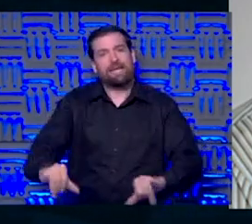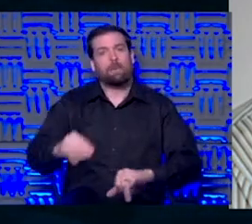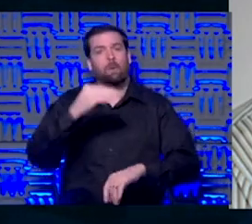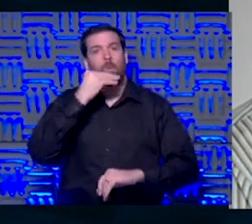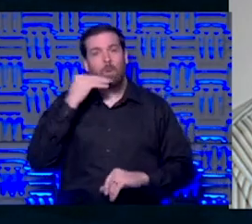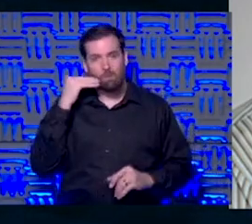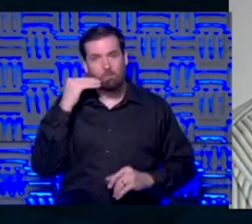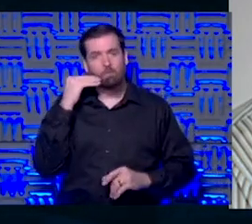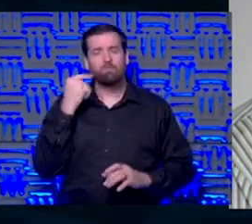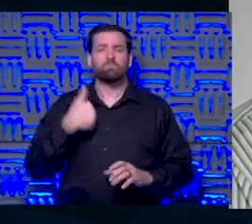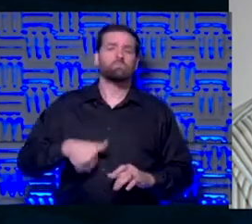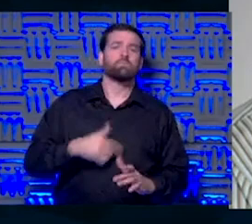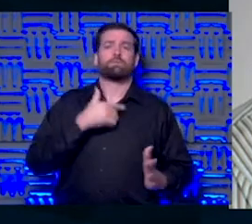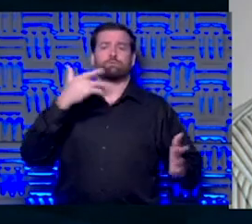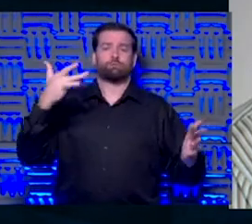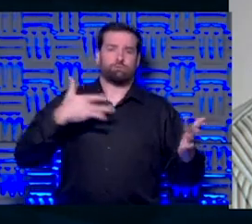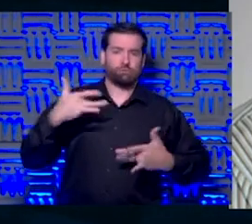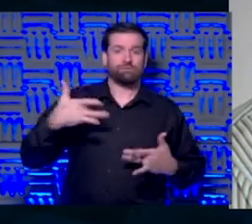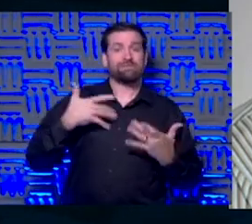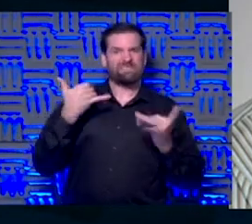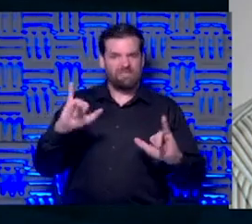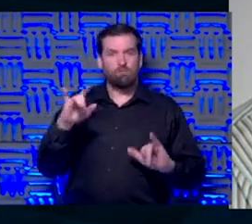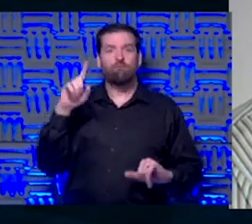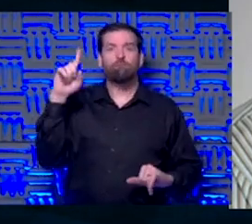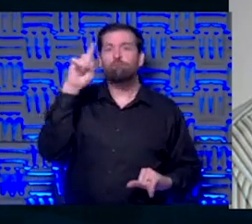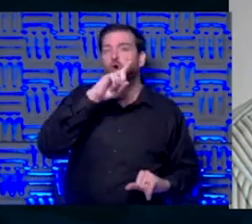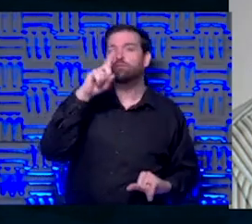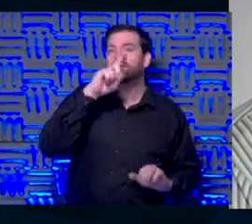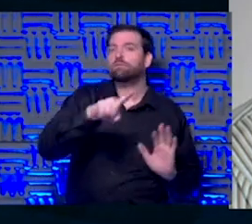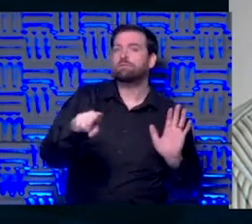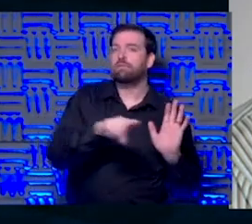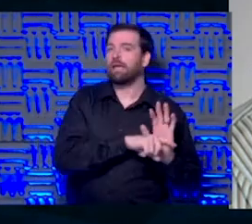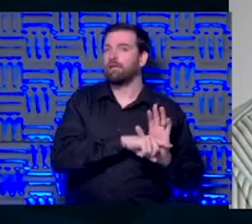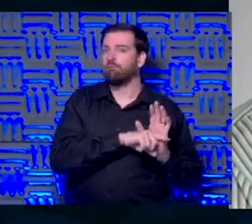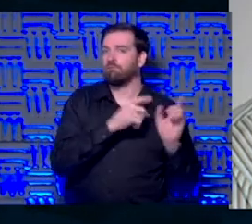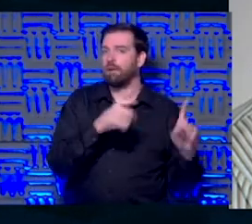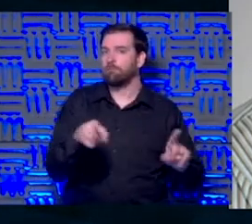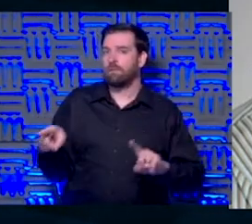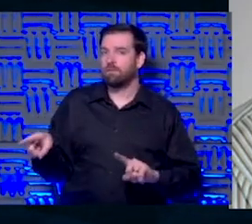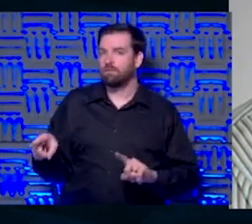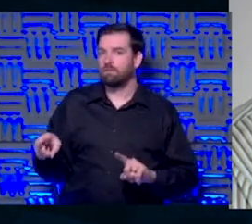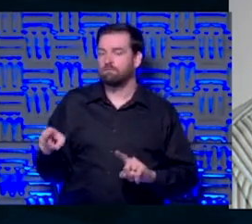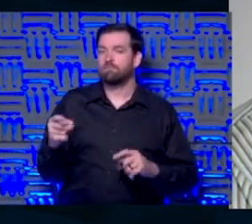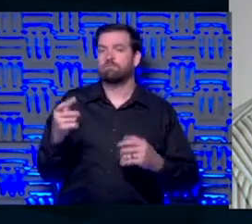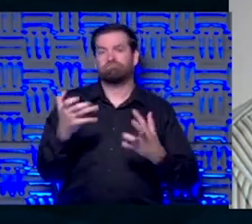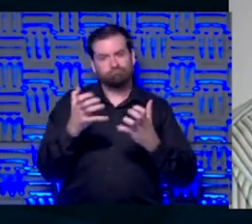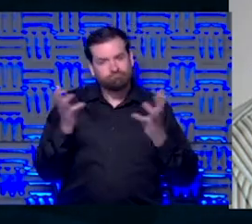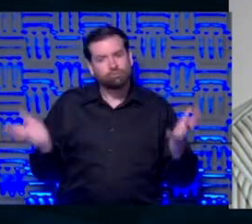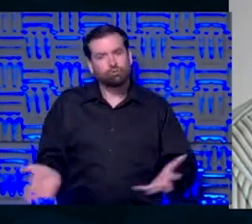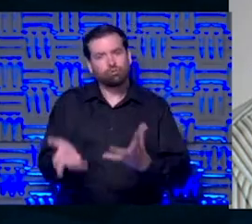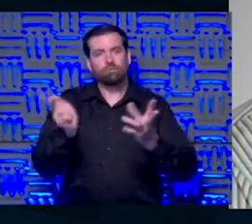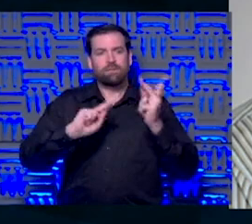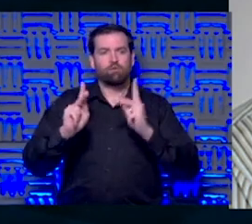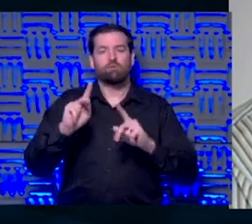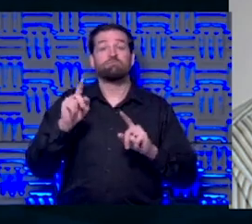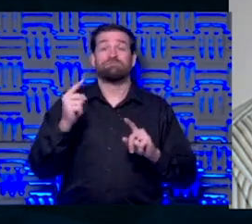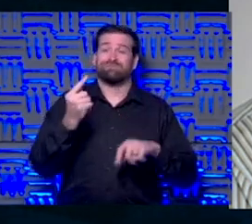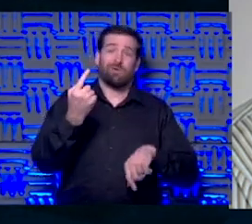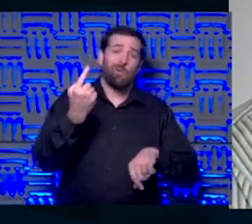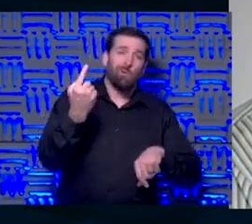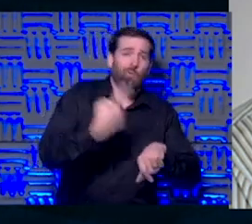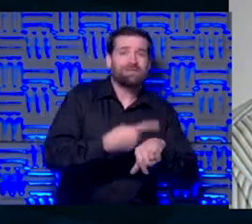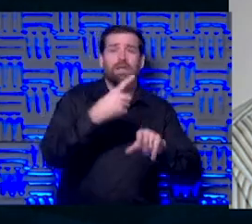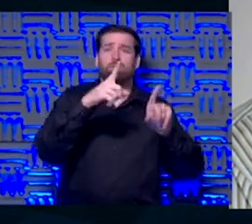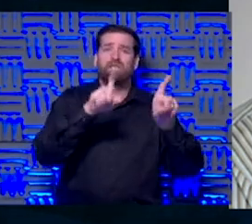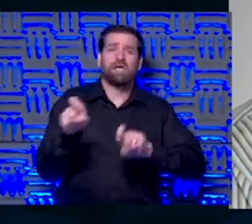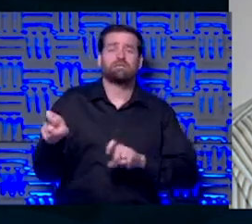We worry that there are still some false negative tests that happen to people, and we just want to encourage, you know, one time testing is